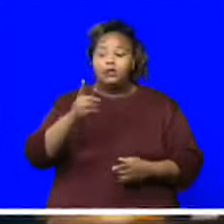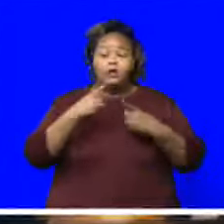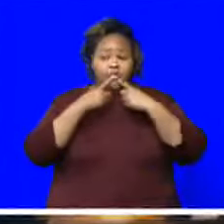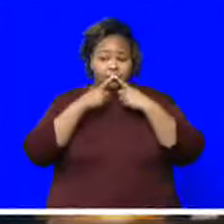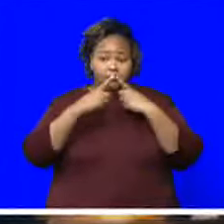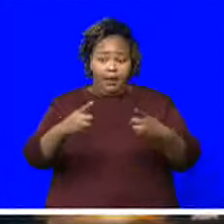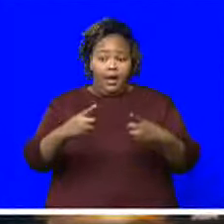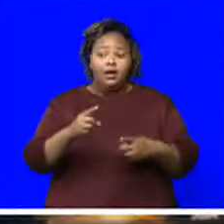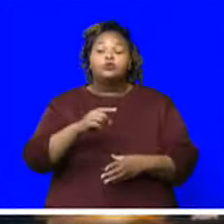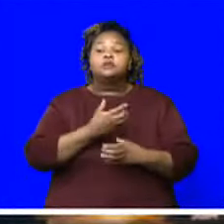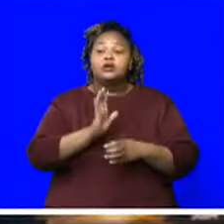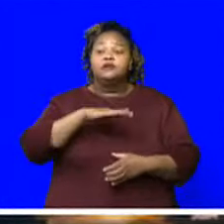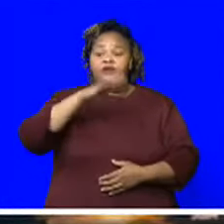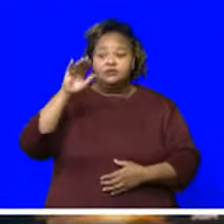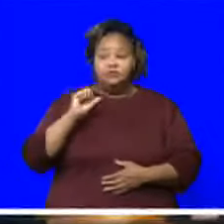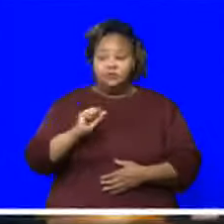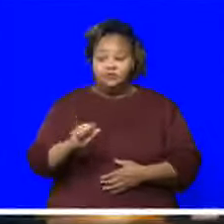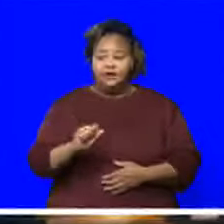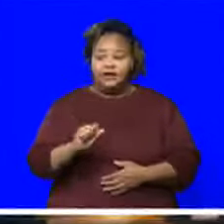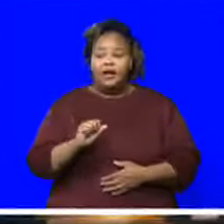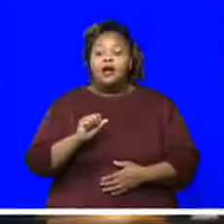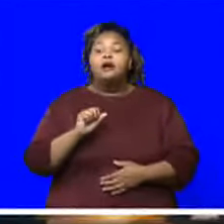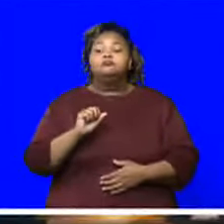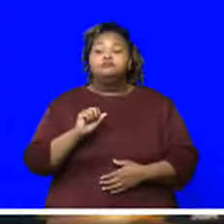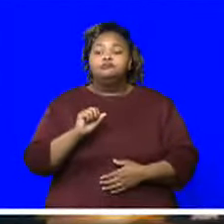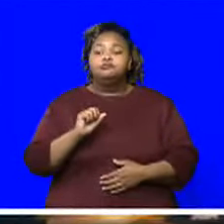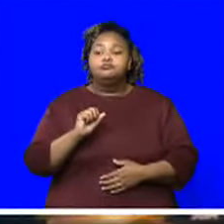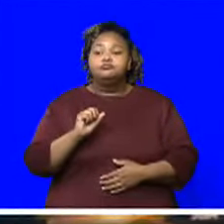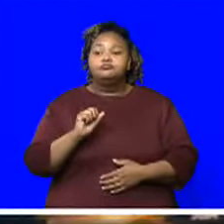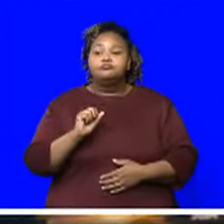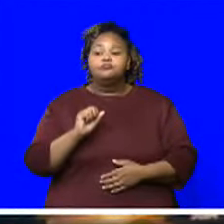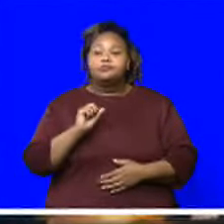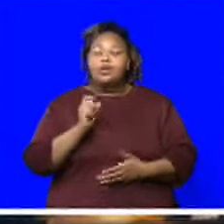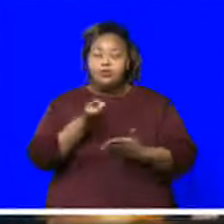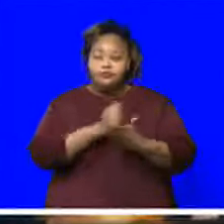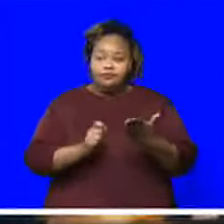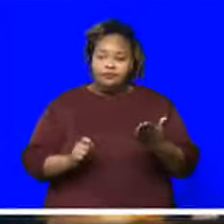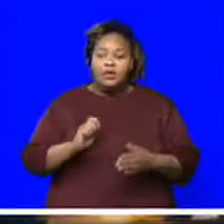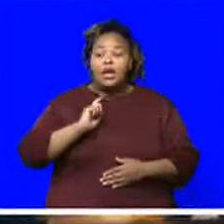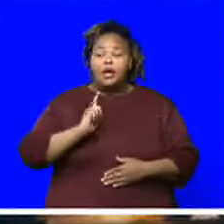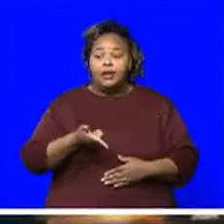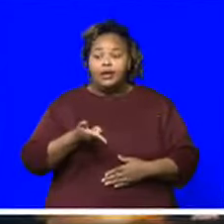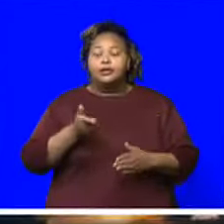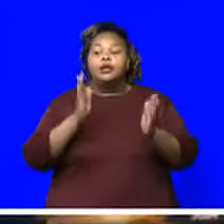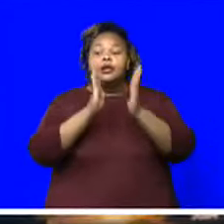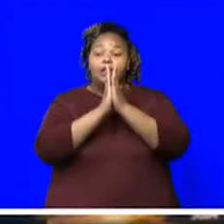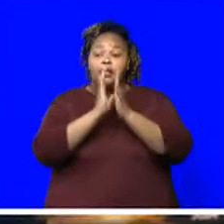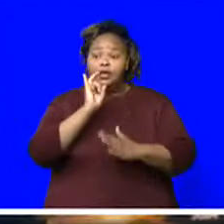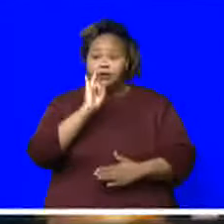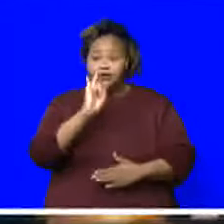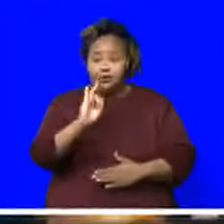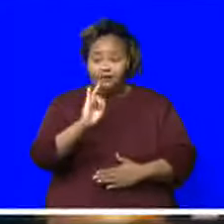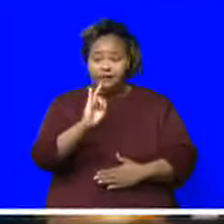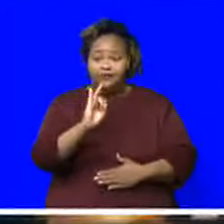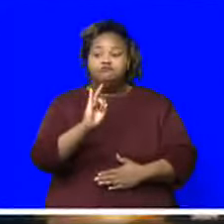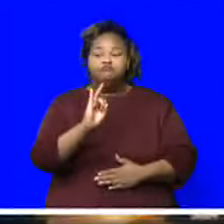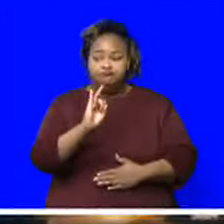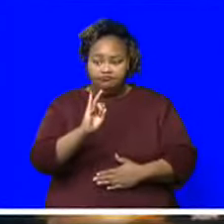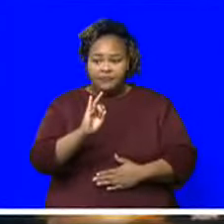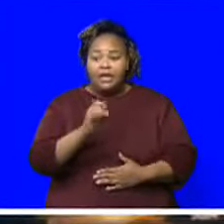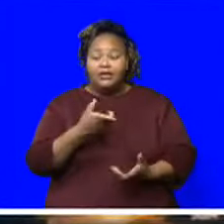Grade 12 learners from the Republic of South Africa, known as Matric, which was offered locally, will now be offered under the Examinations Council